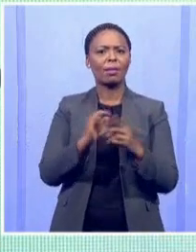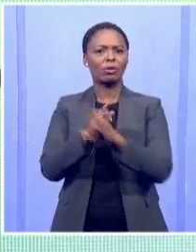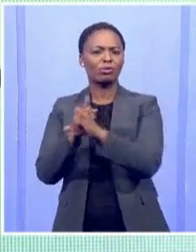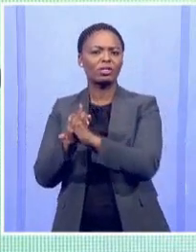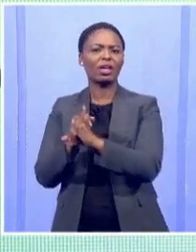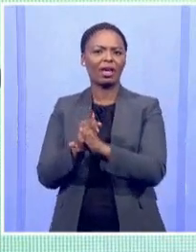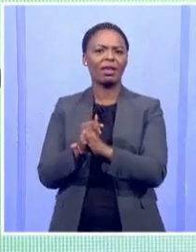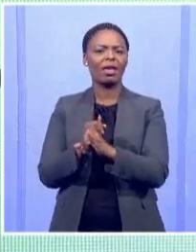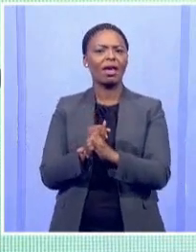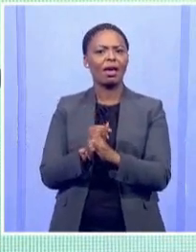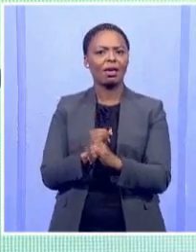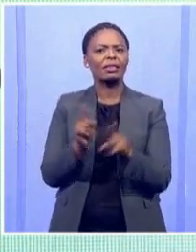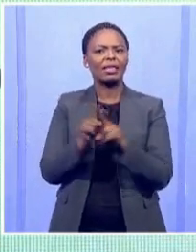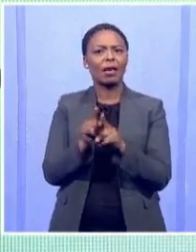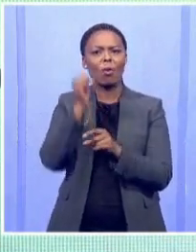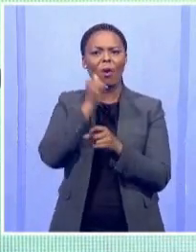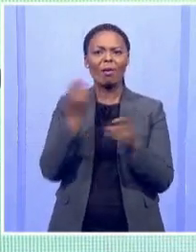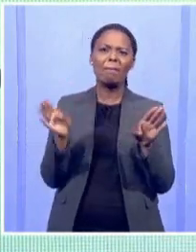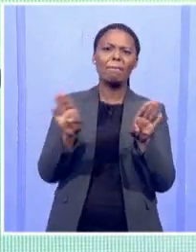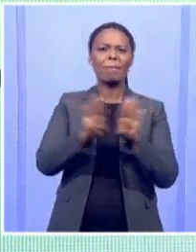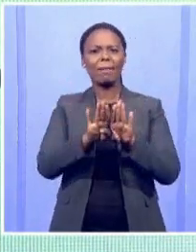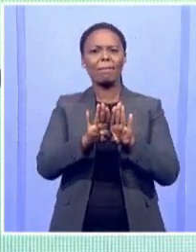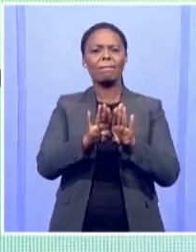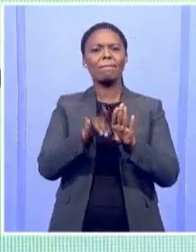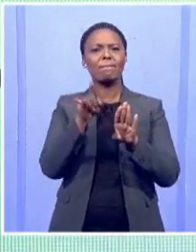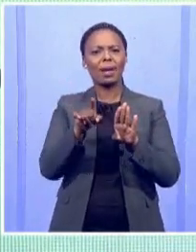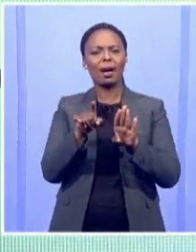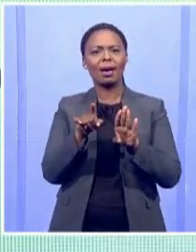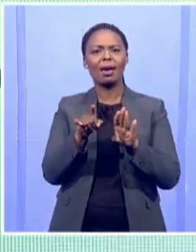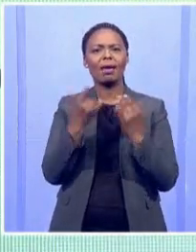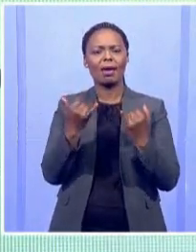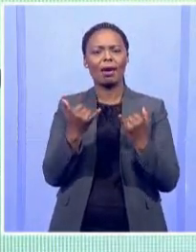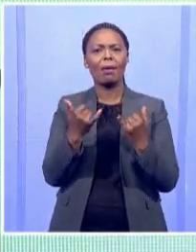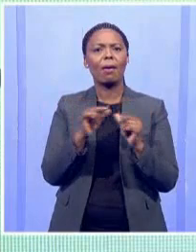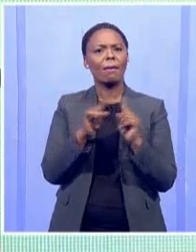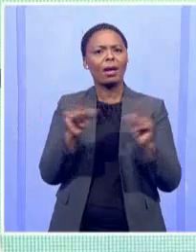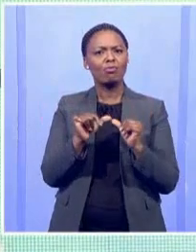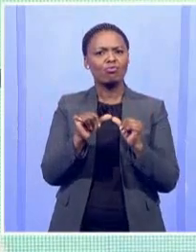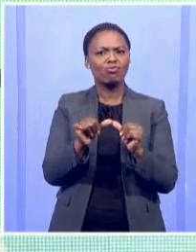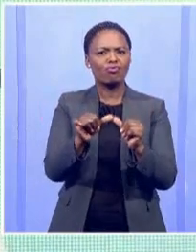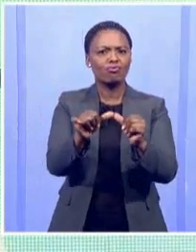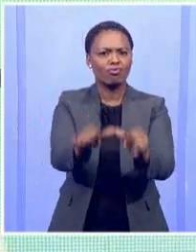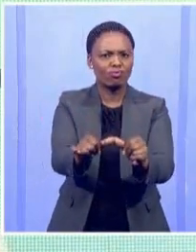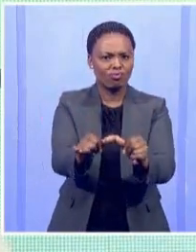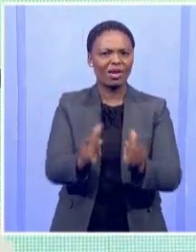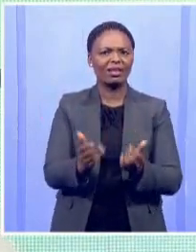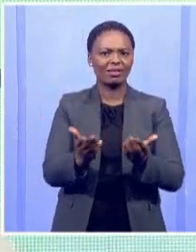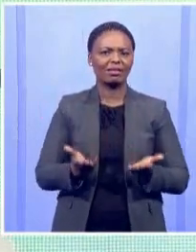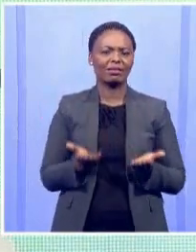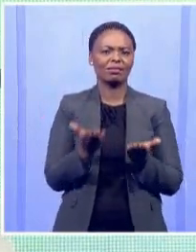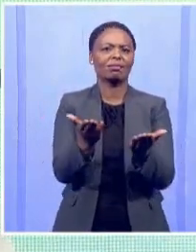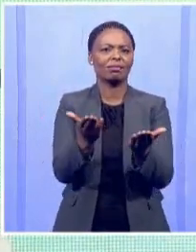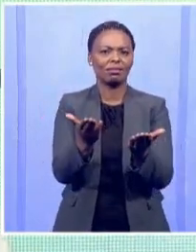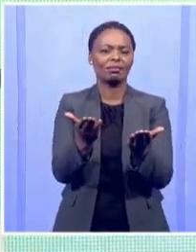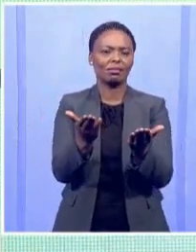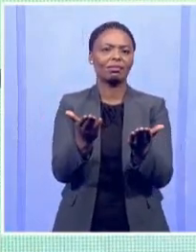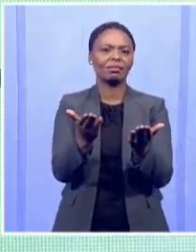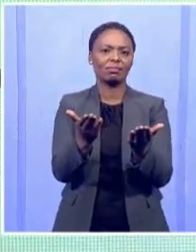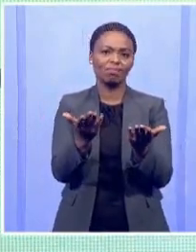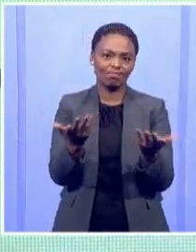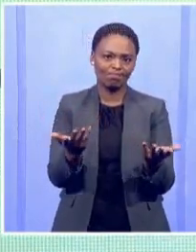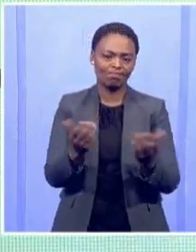at the times of hard lockdowns, to be able to proceed and make sure that we can still produce